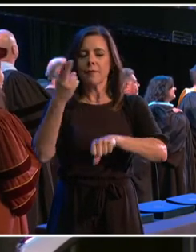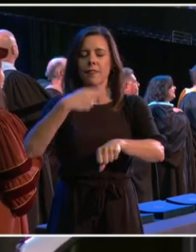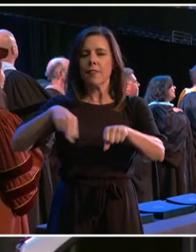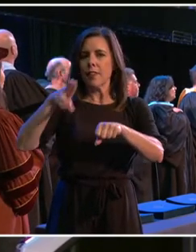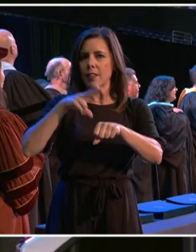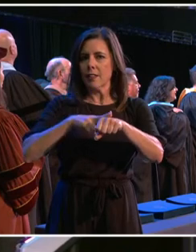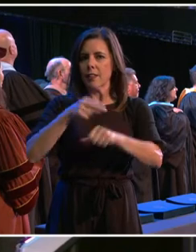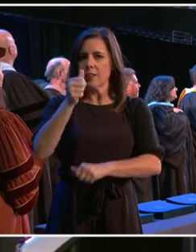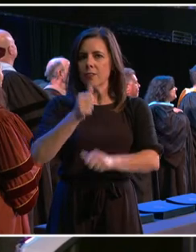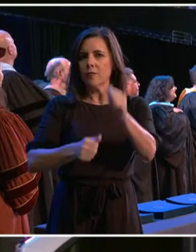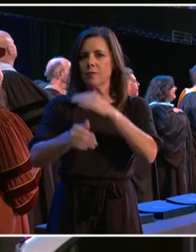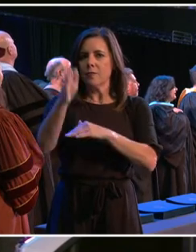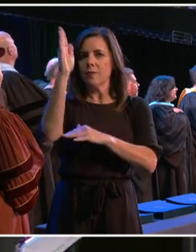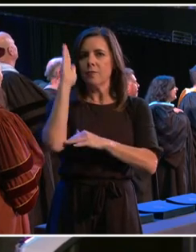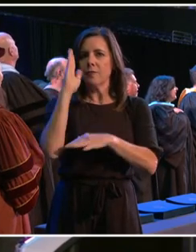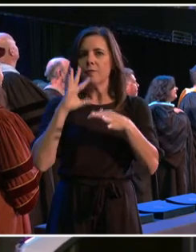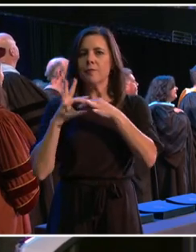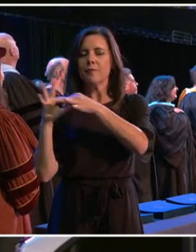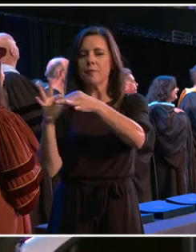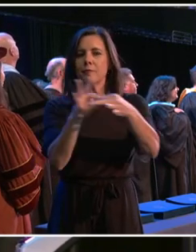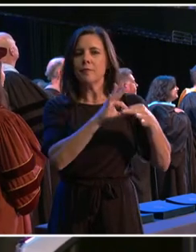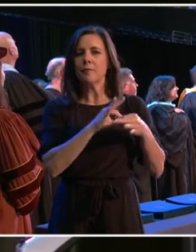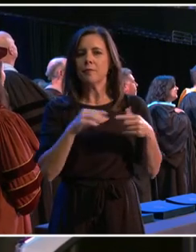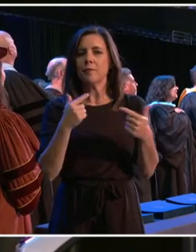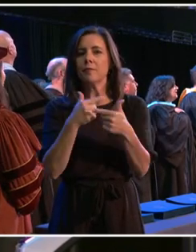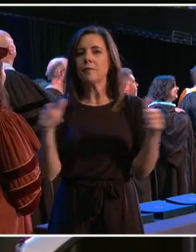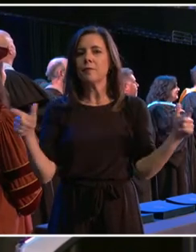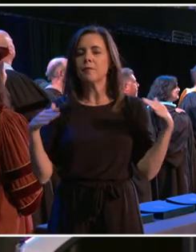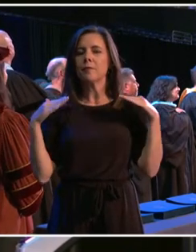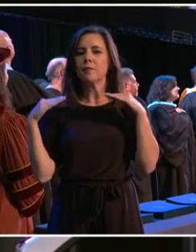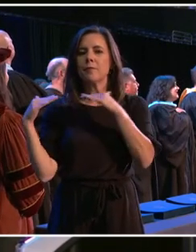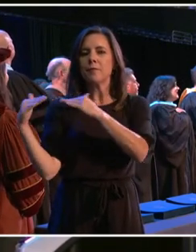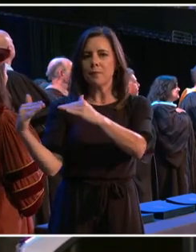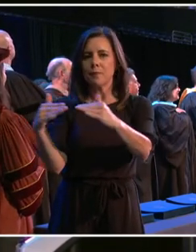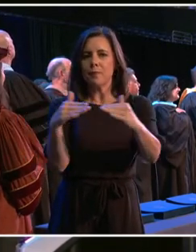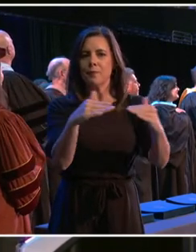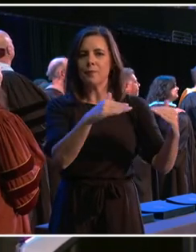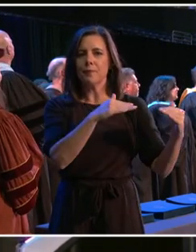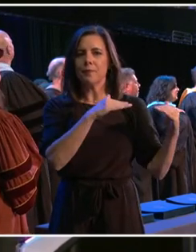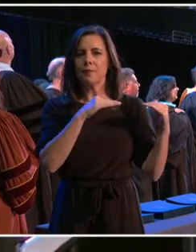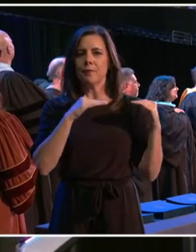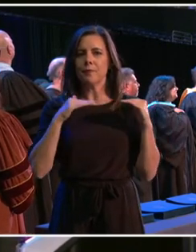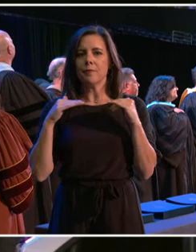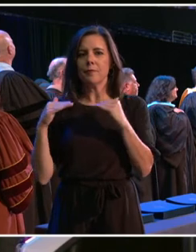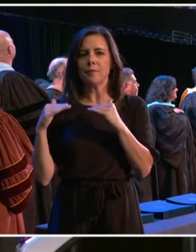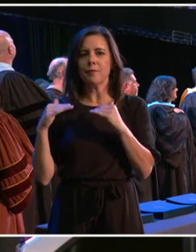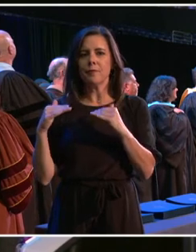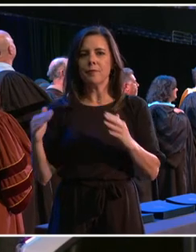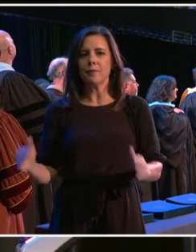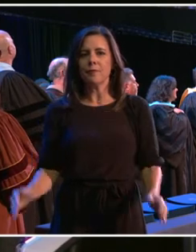stands, one nation, under God, indivisible, with liberty and justice for all.